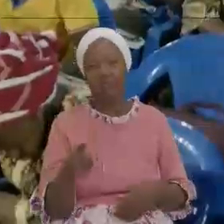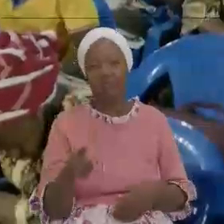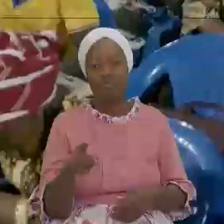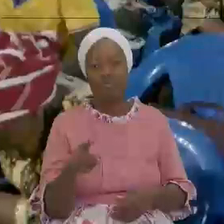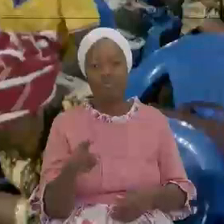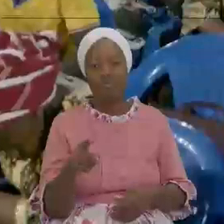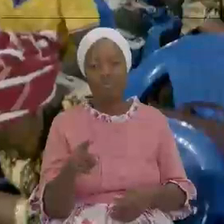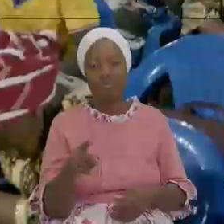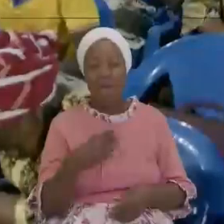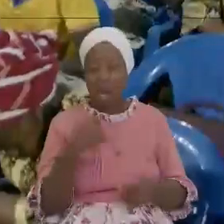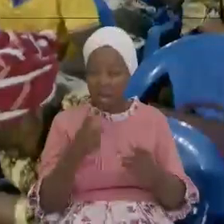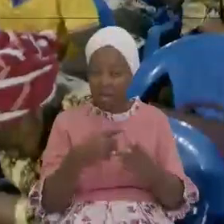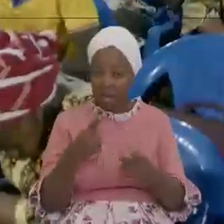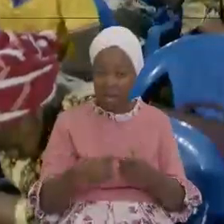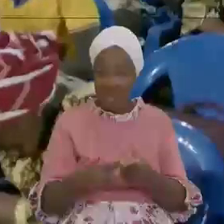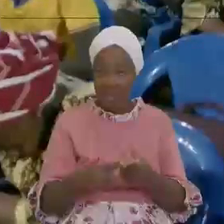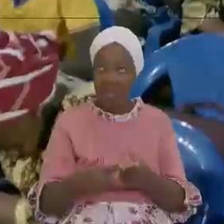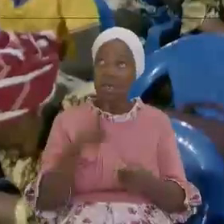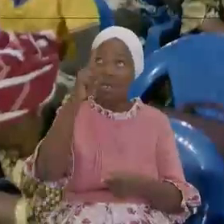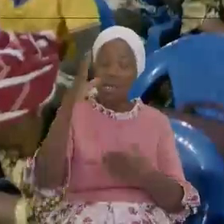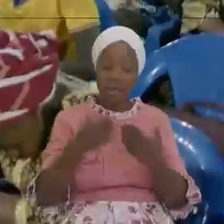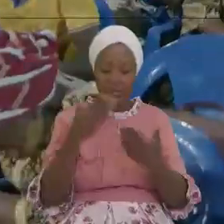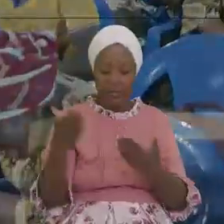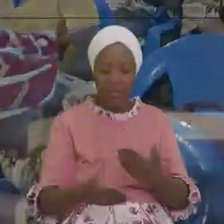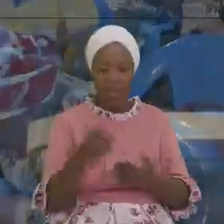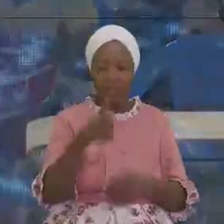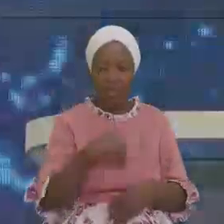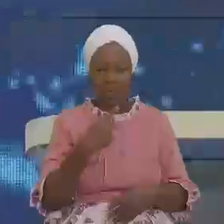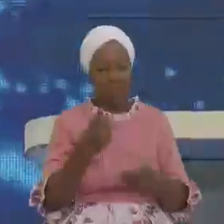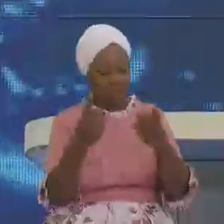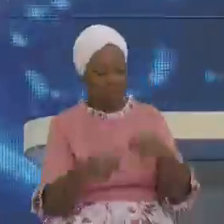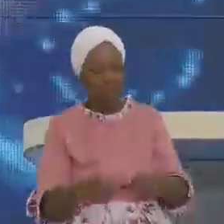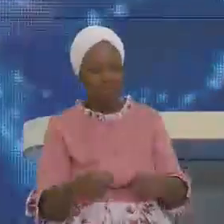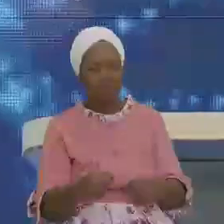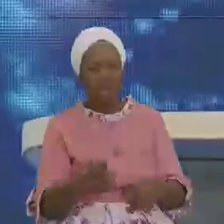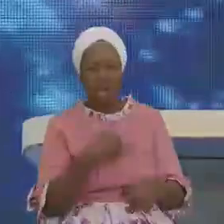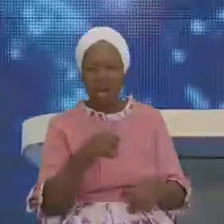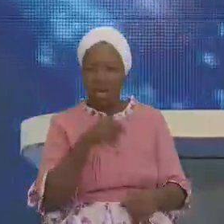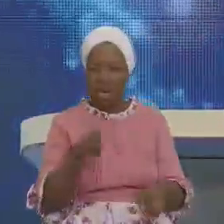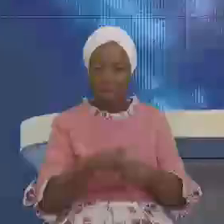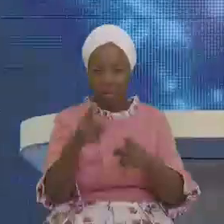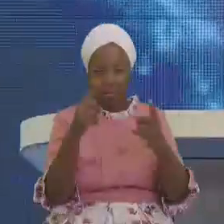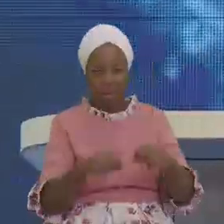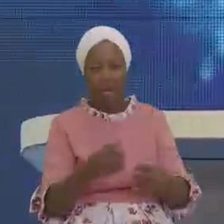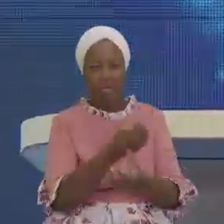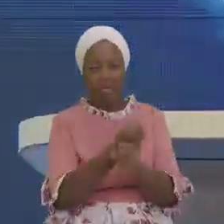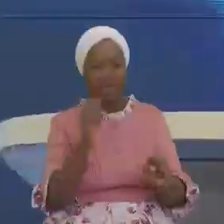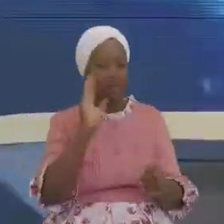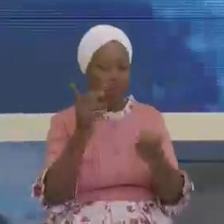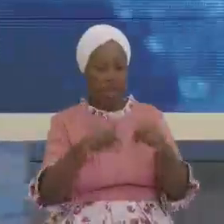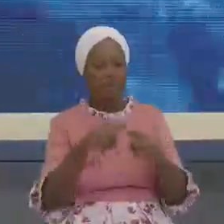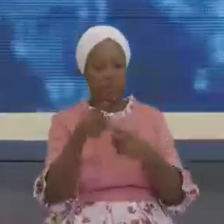And then he invites you and he says, come. And as you come, salvation will come to you